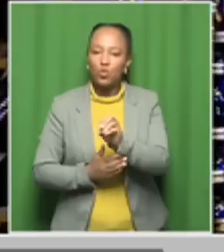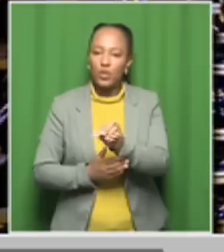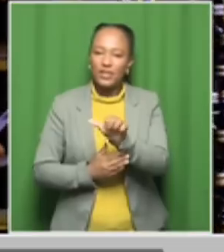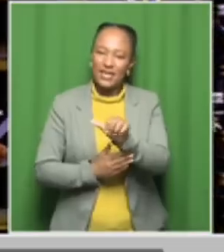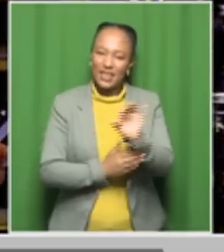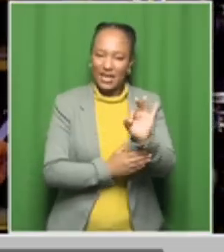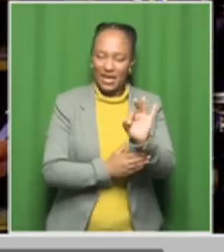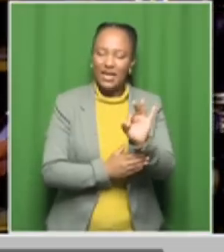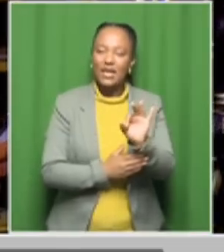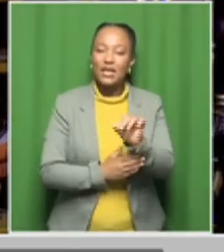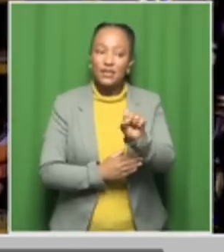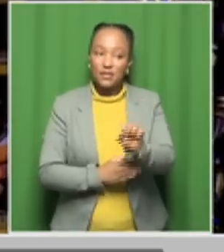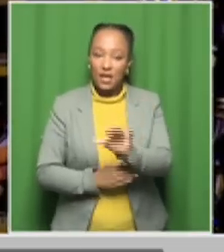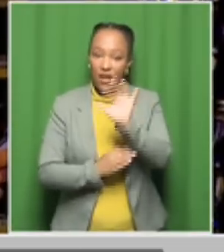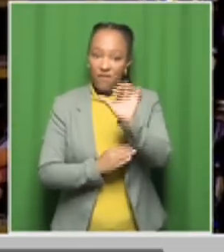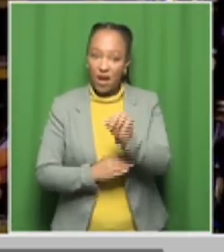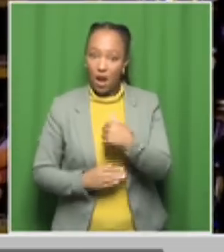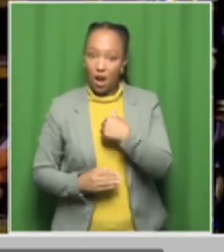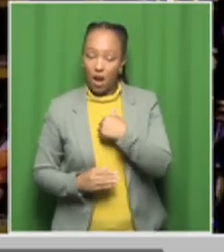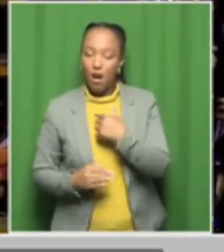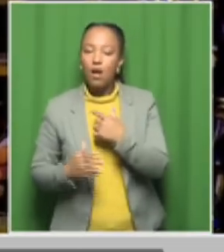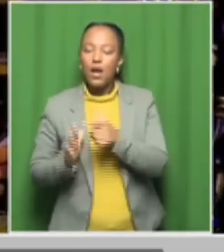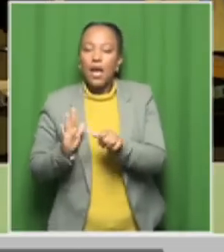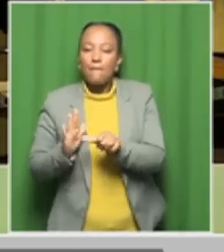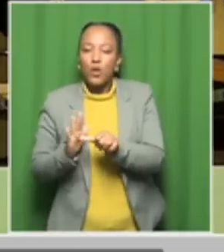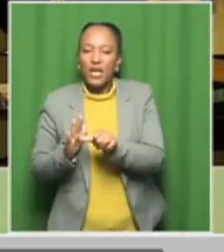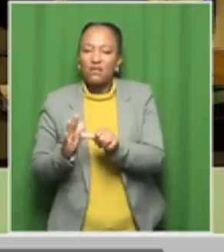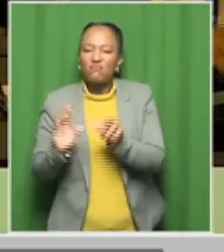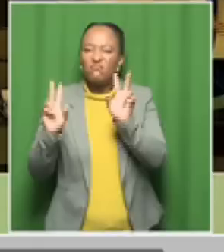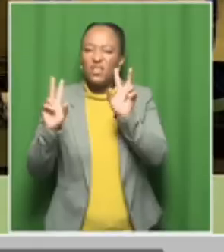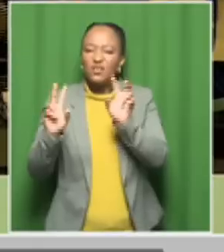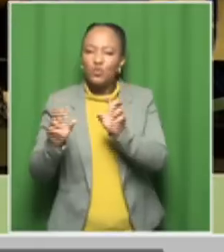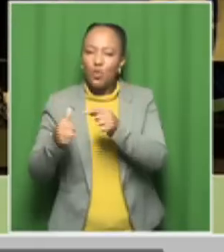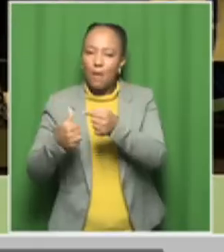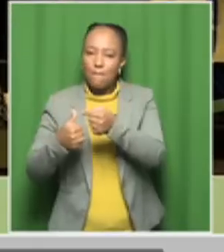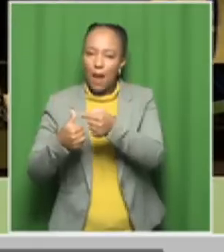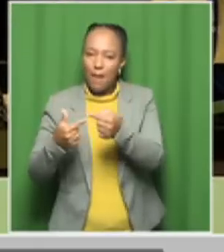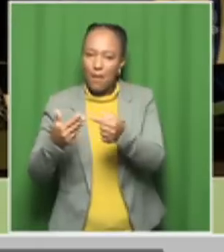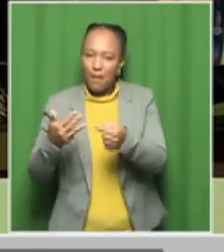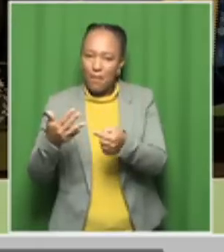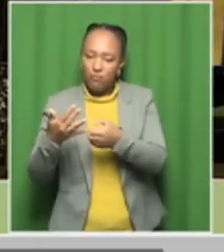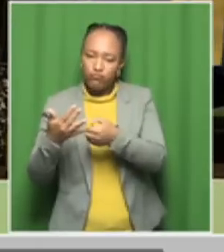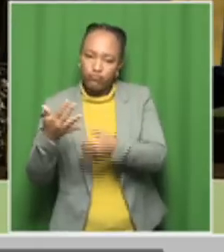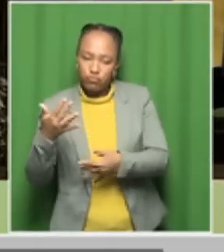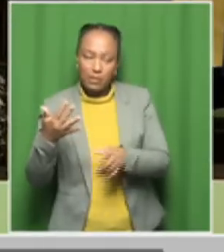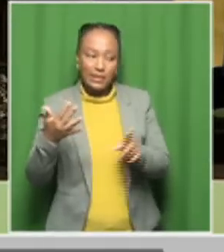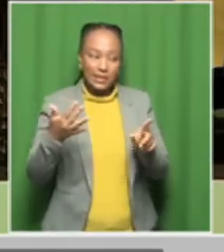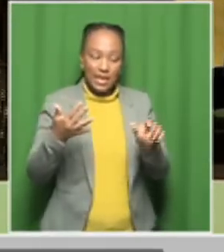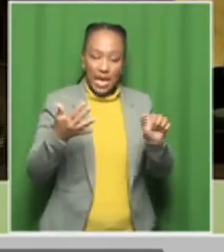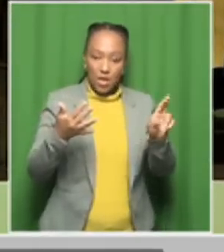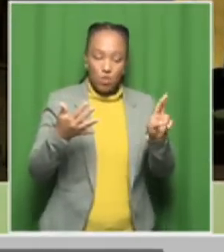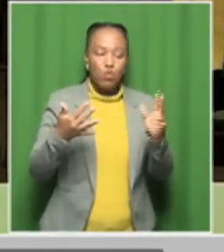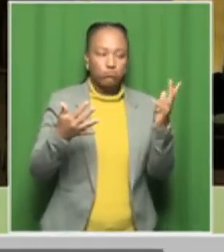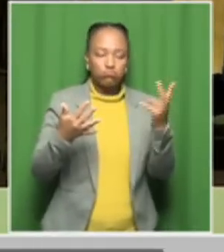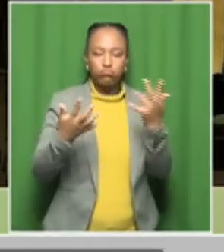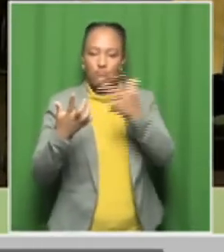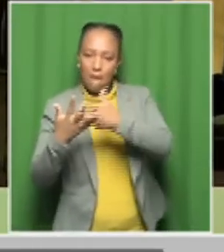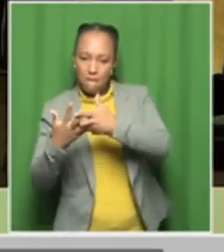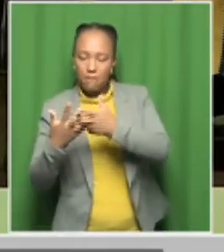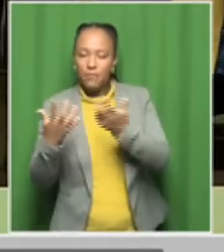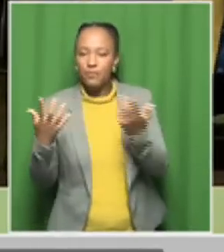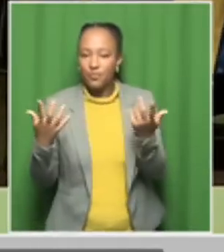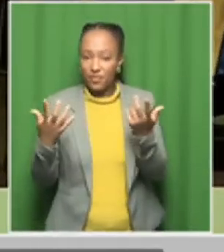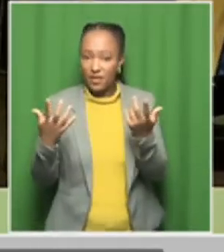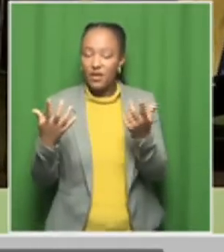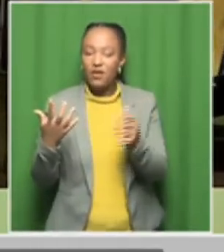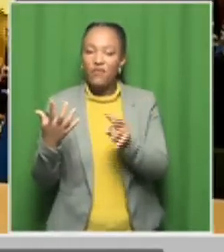African priorities and those of the AU are complementary in the sense that they are based on the pursuit of Agenda 2063. That is